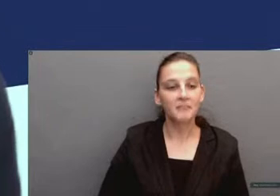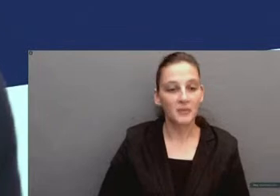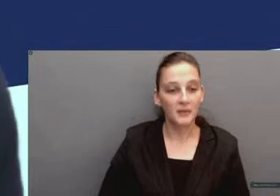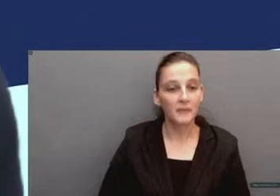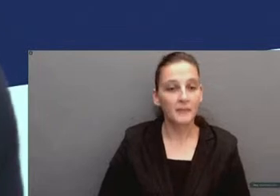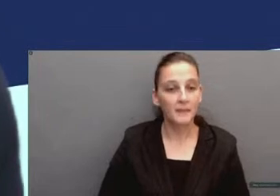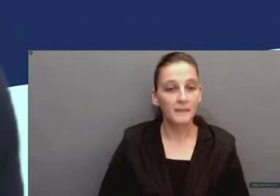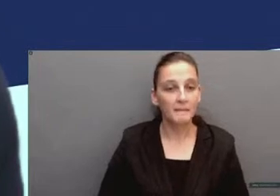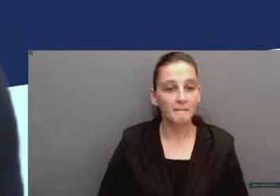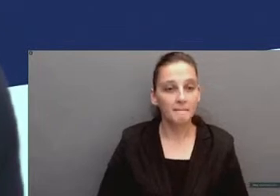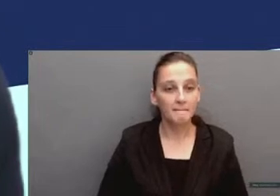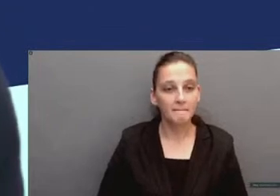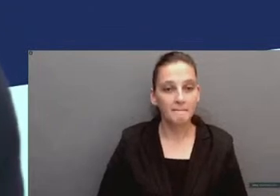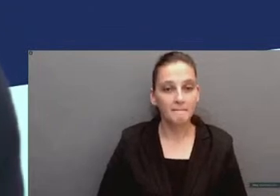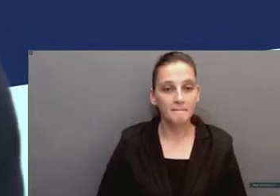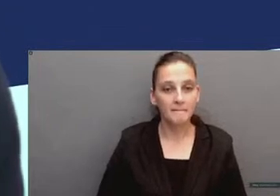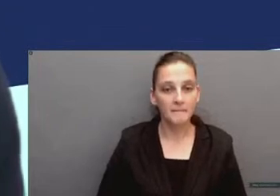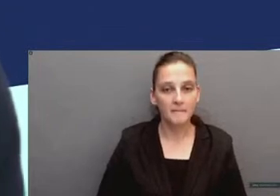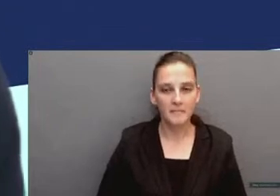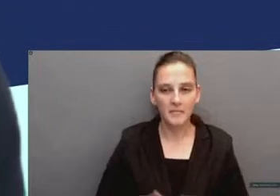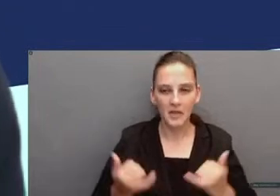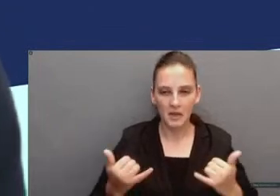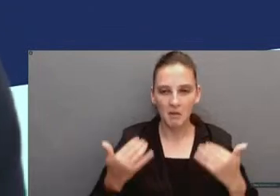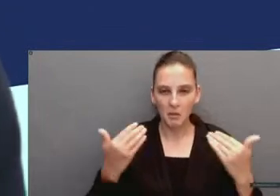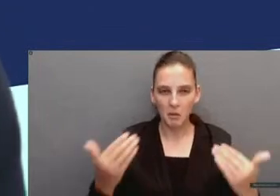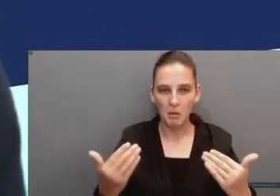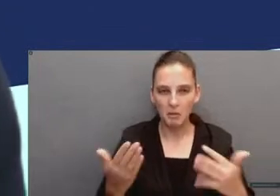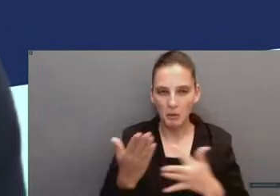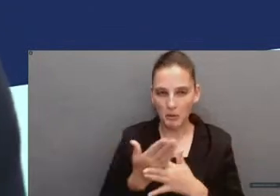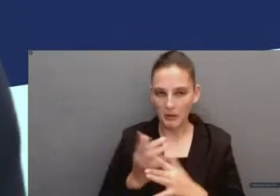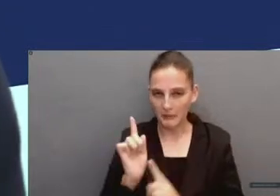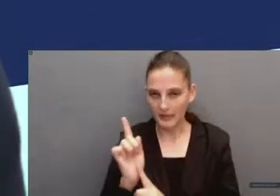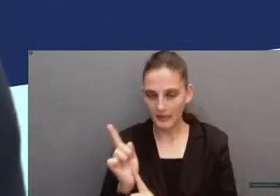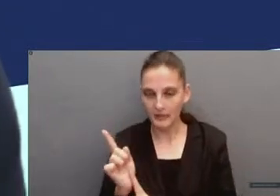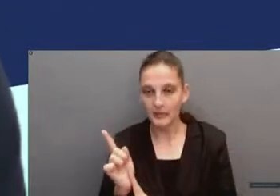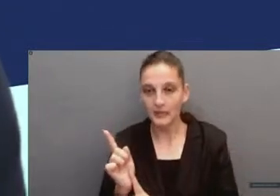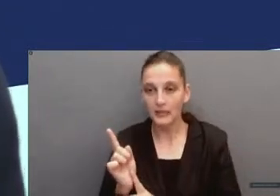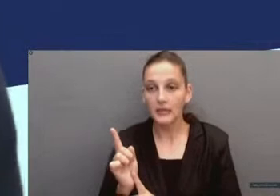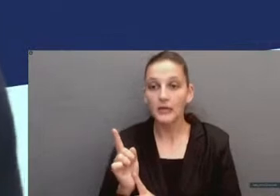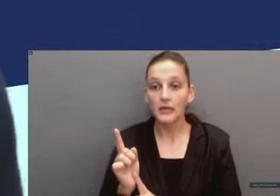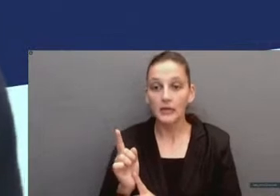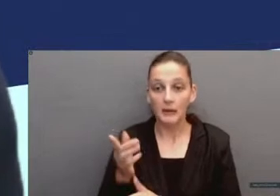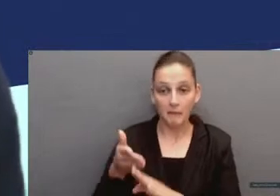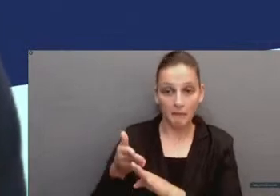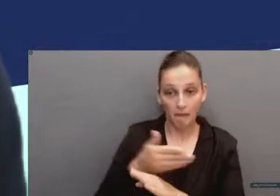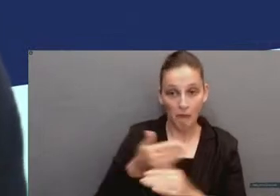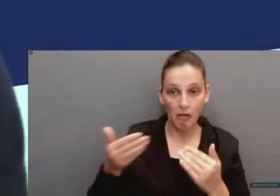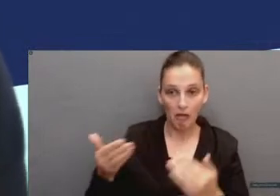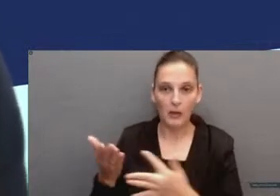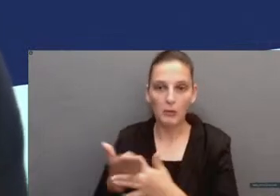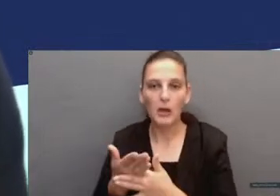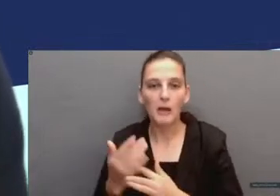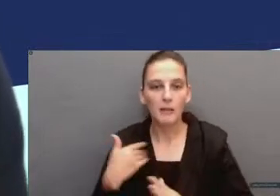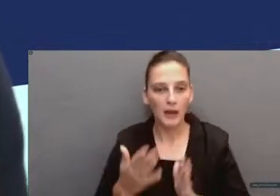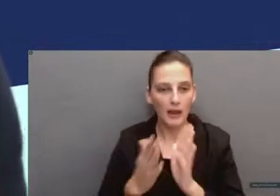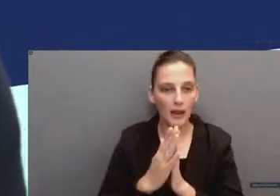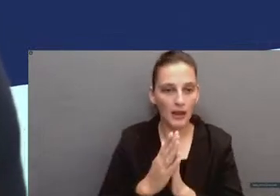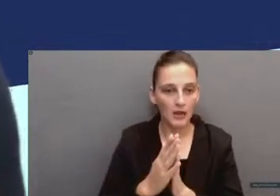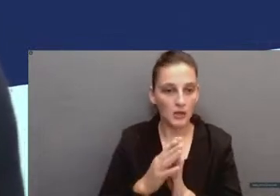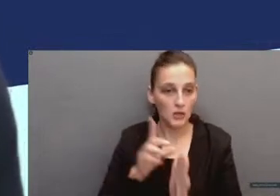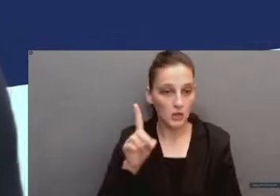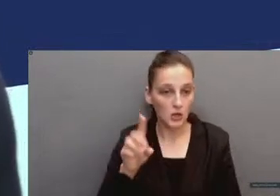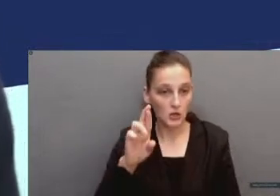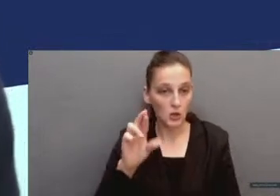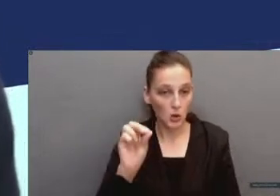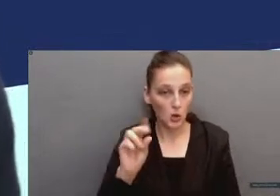we will take a break in just one moment. Before we do that, I would like to ask Dr. Okafor if